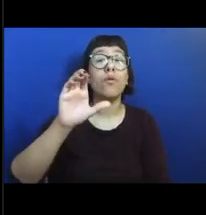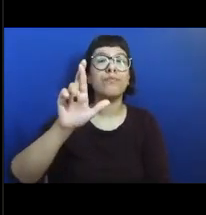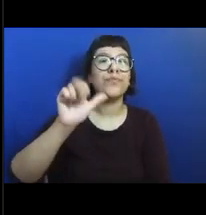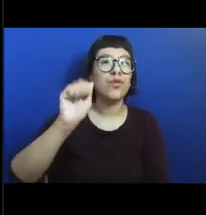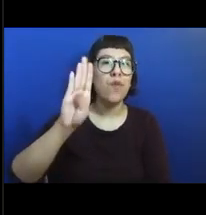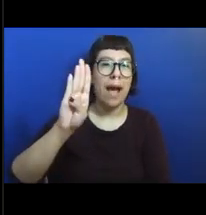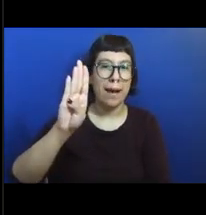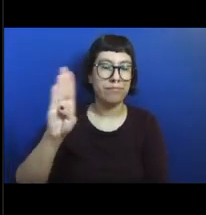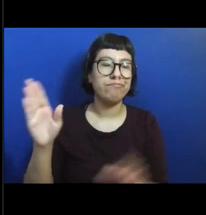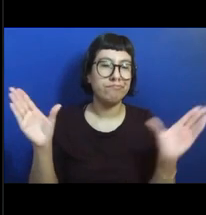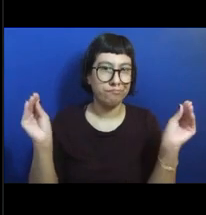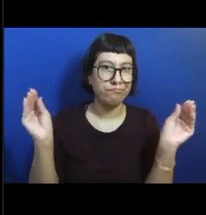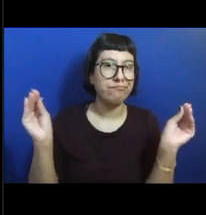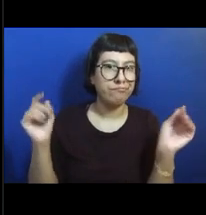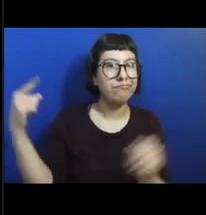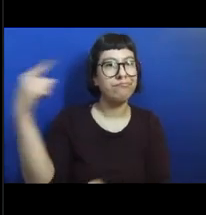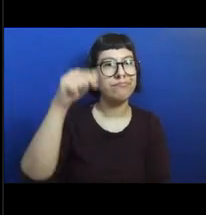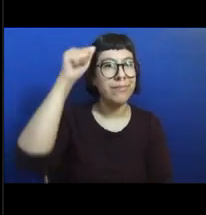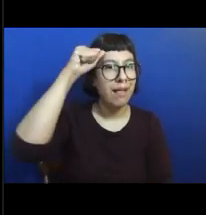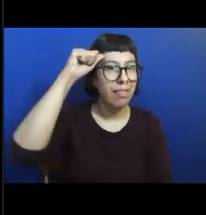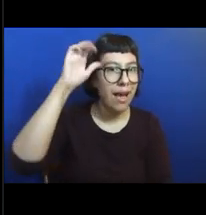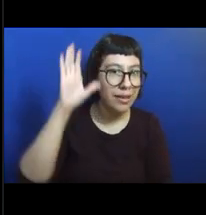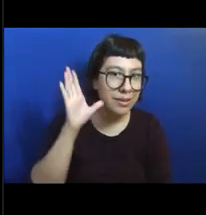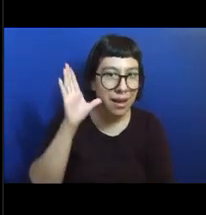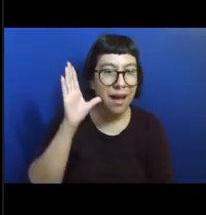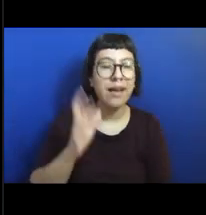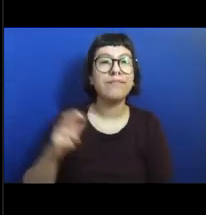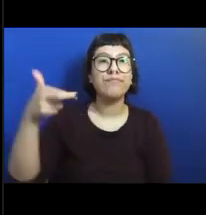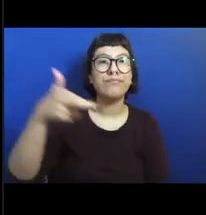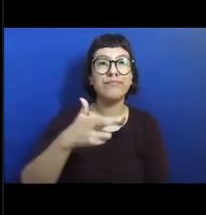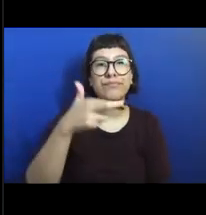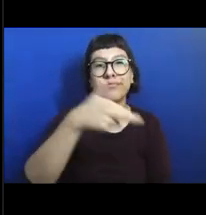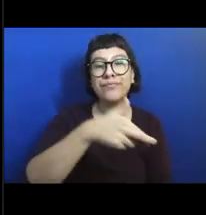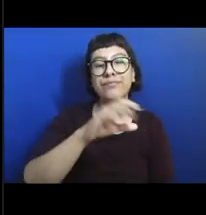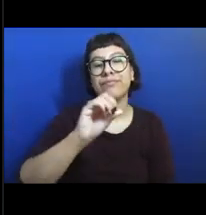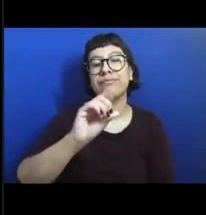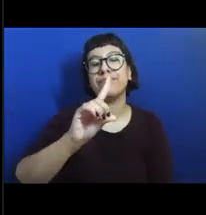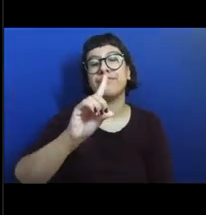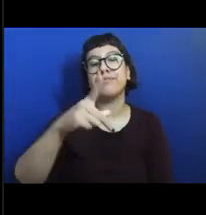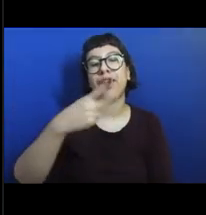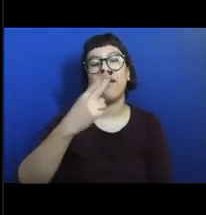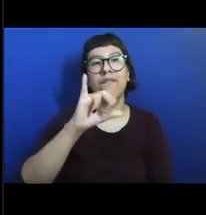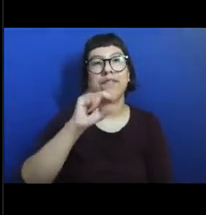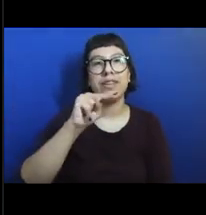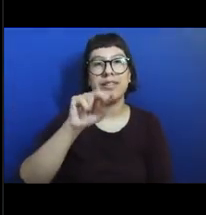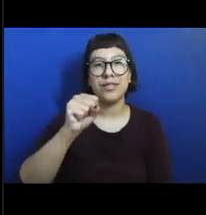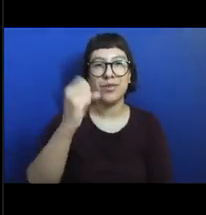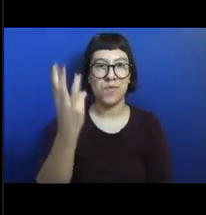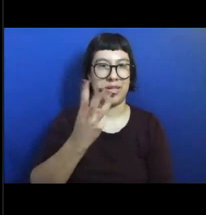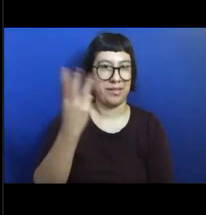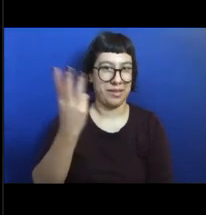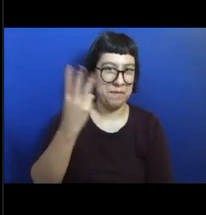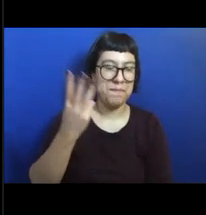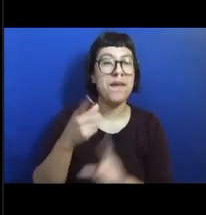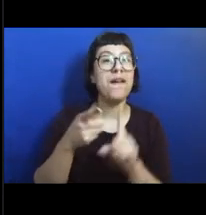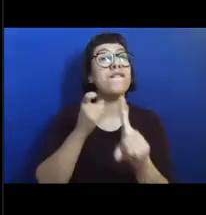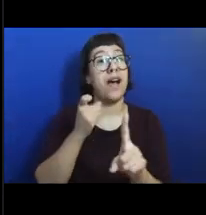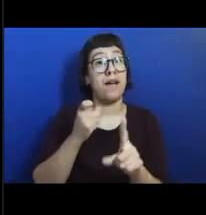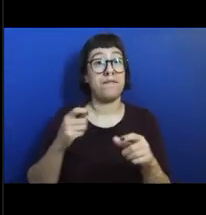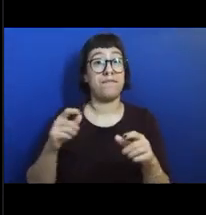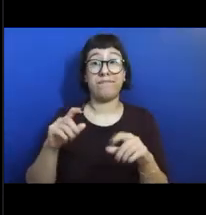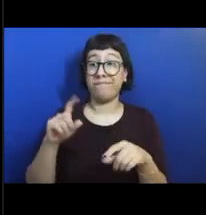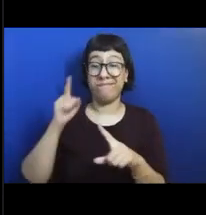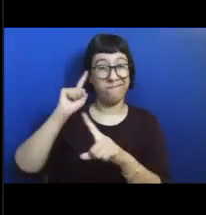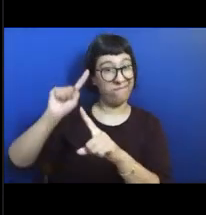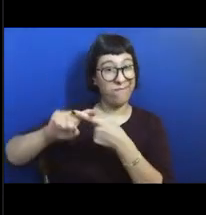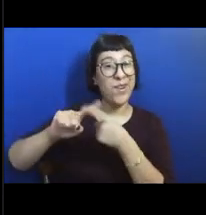Alaska on the 13th and dolphins on Wednesday from one of our friends in Miami. So